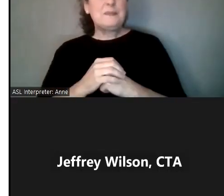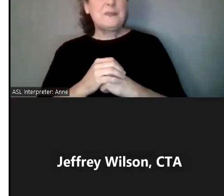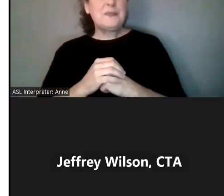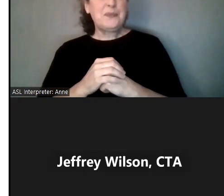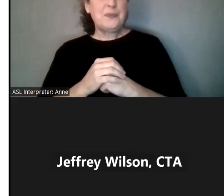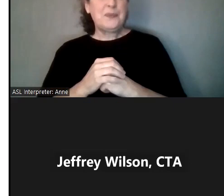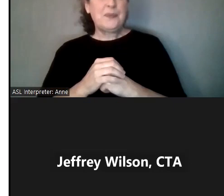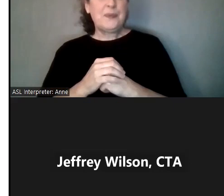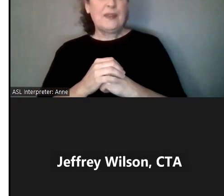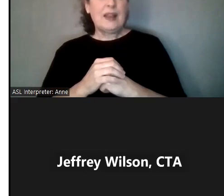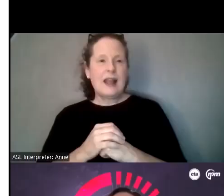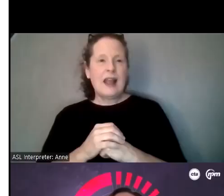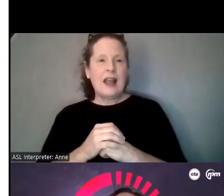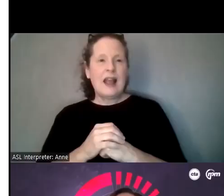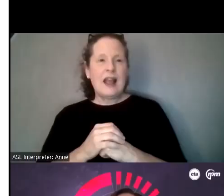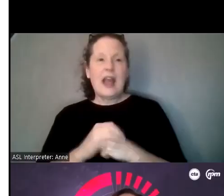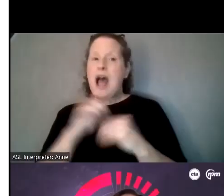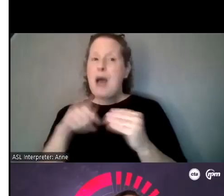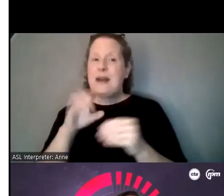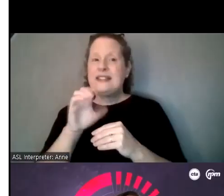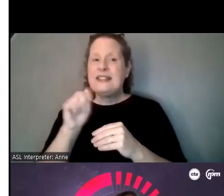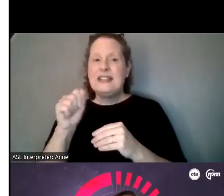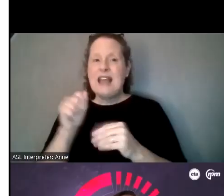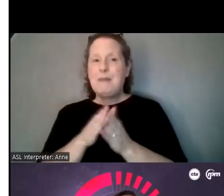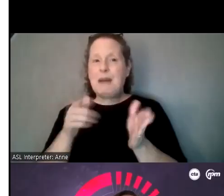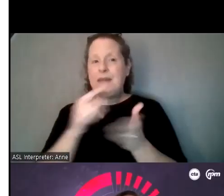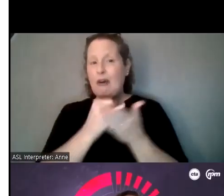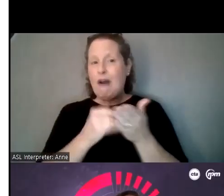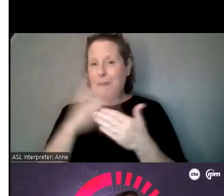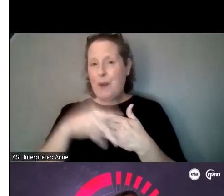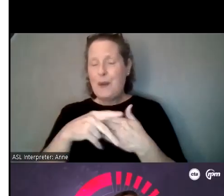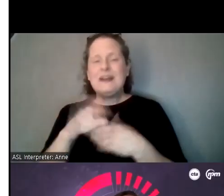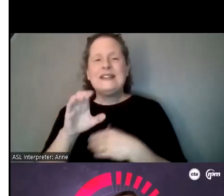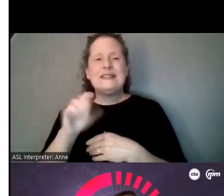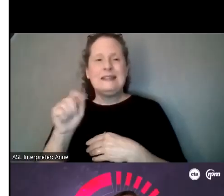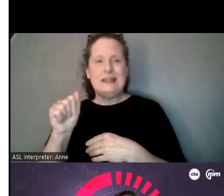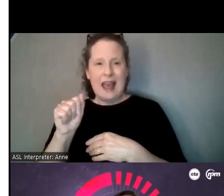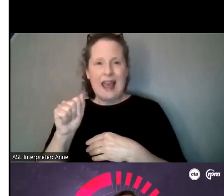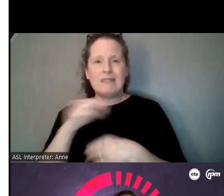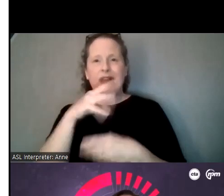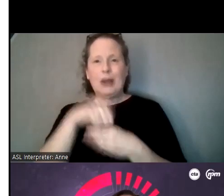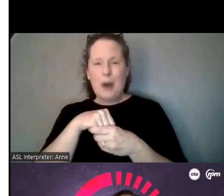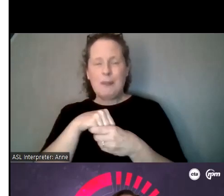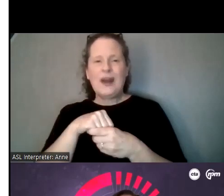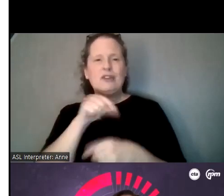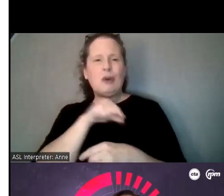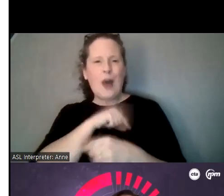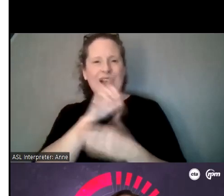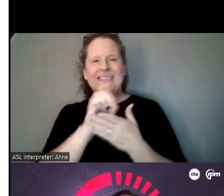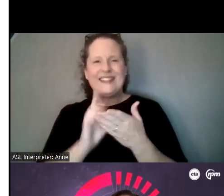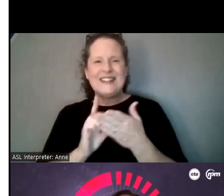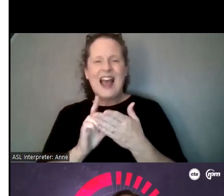you. About the CTA Public Art Program. The Chicago Transit Authority incorporates quality design